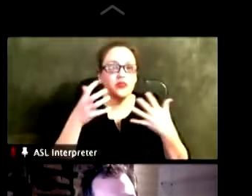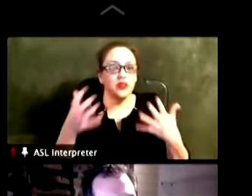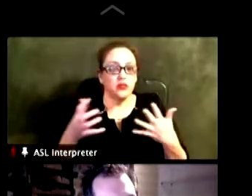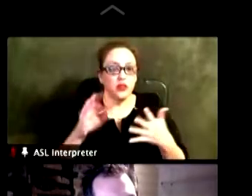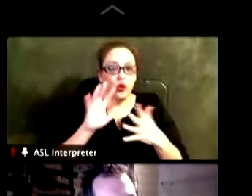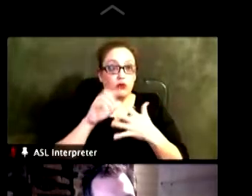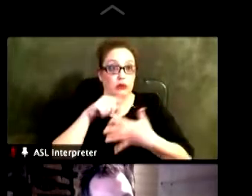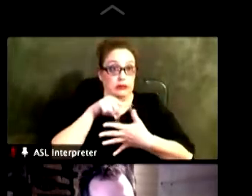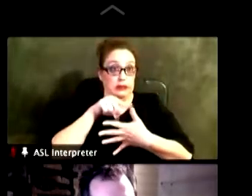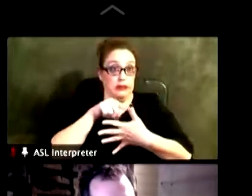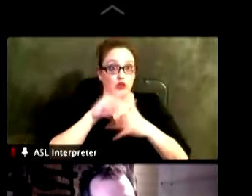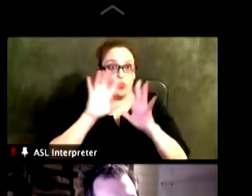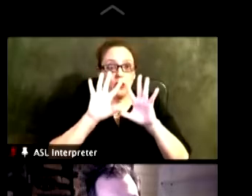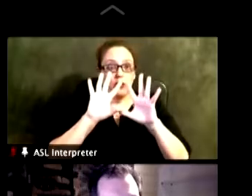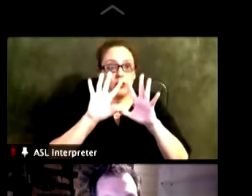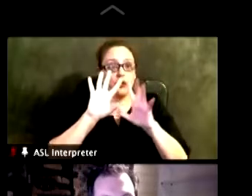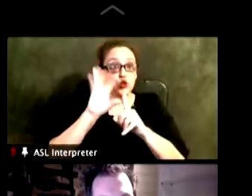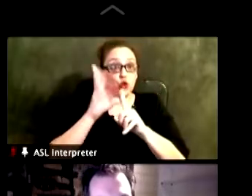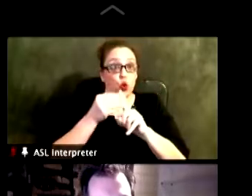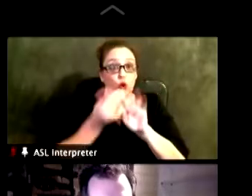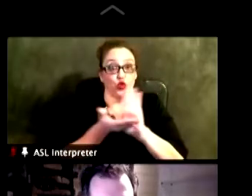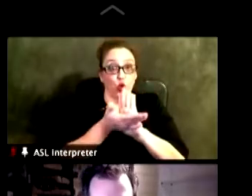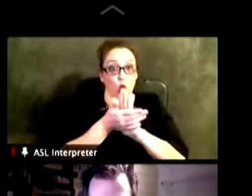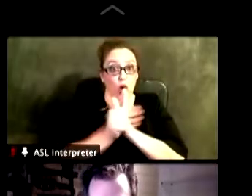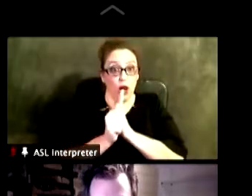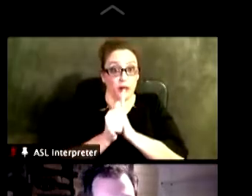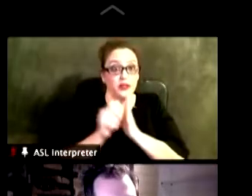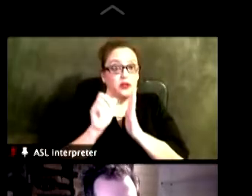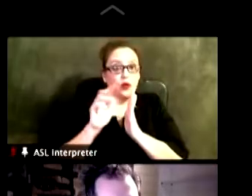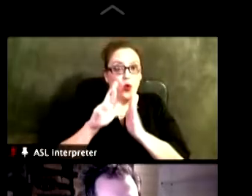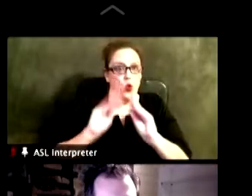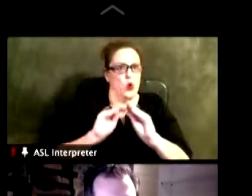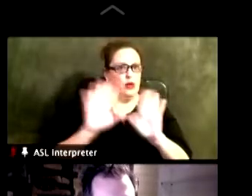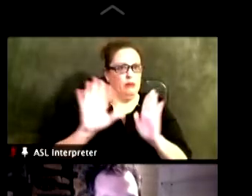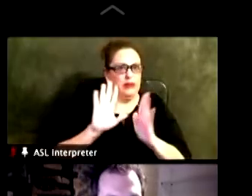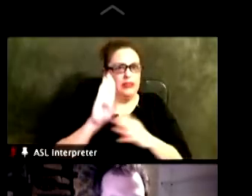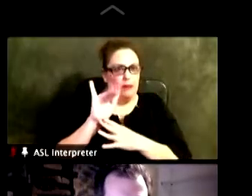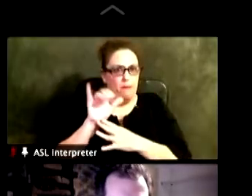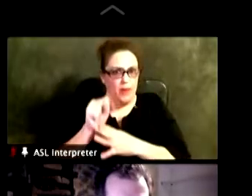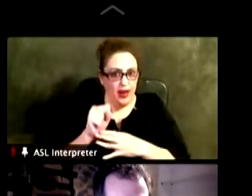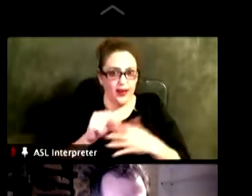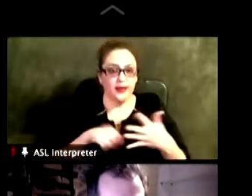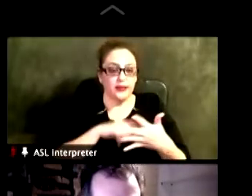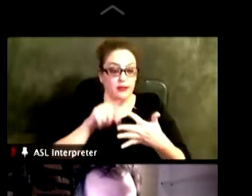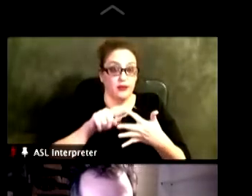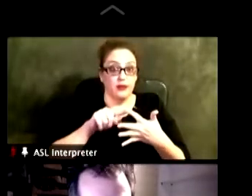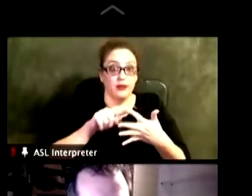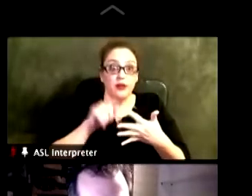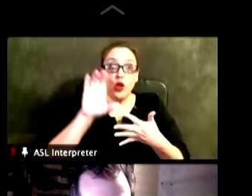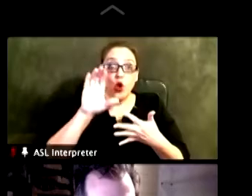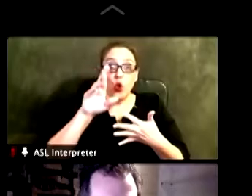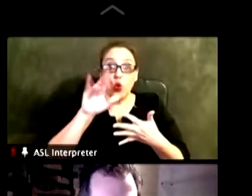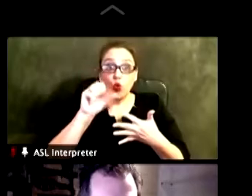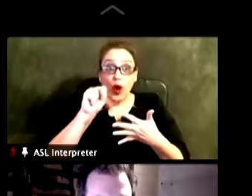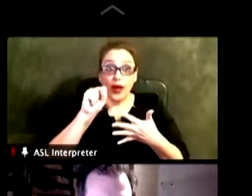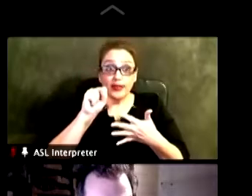implicit bias, press 1. Crisis intervention, press 2. Community interaction, please press